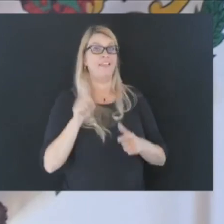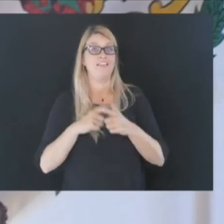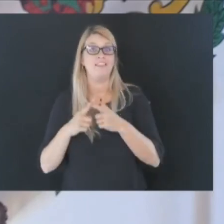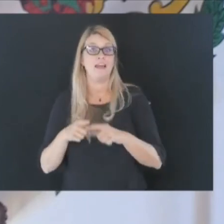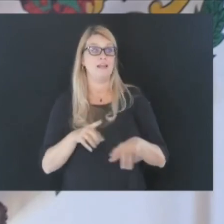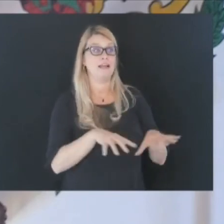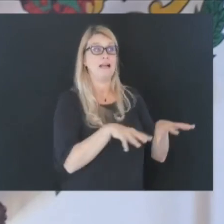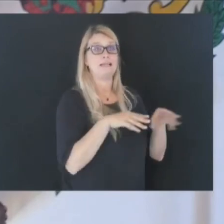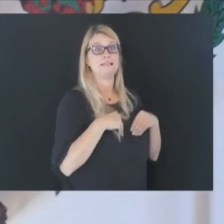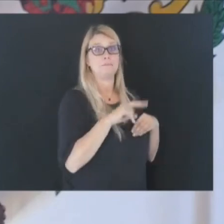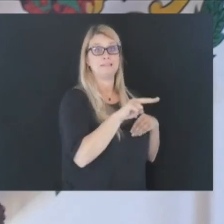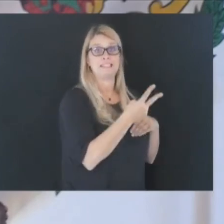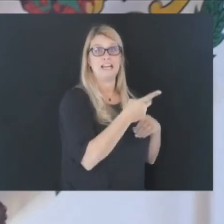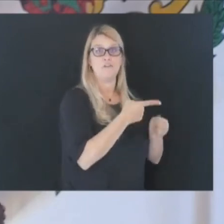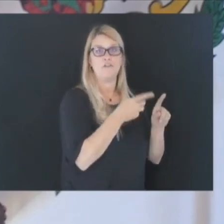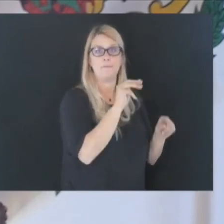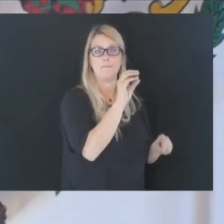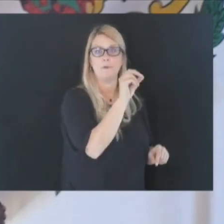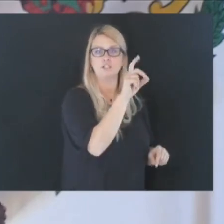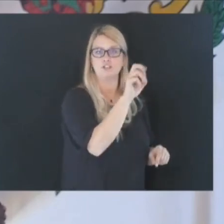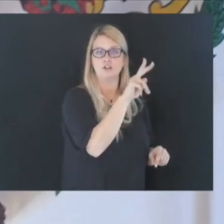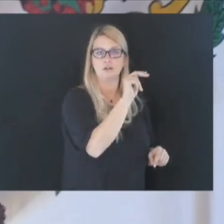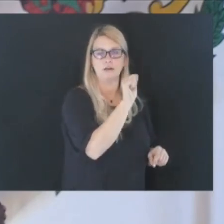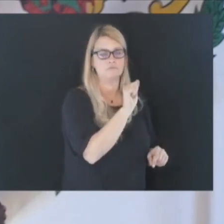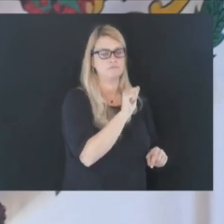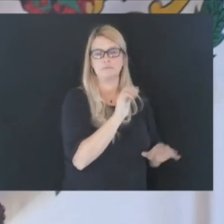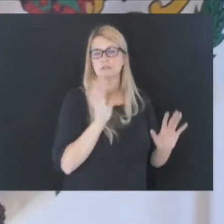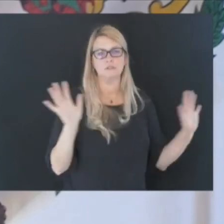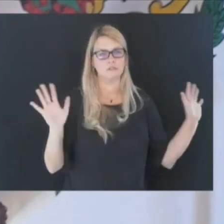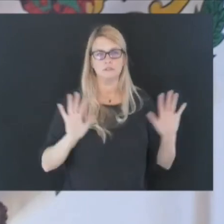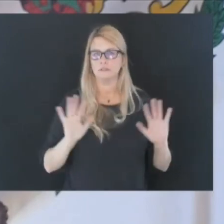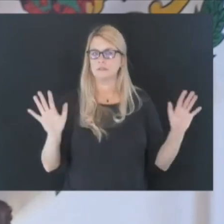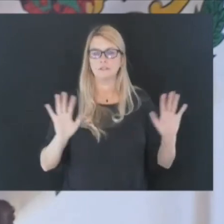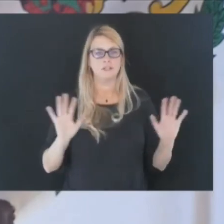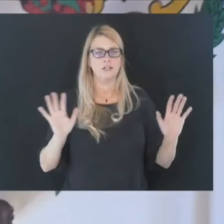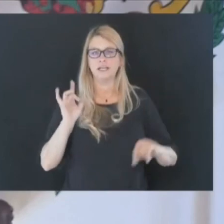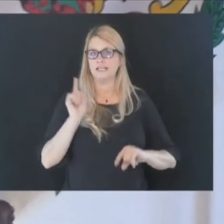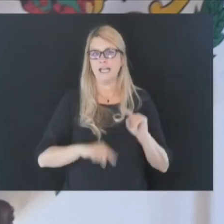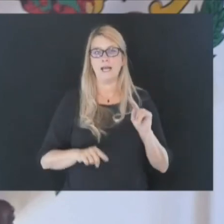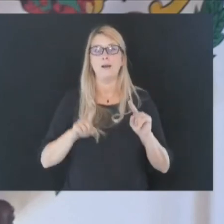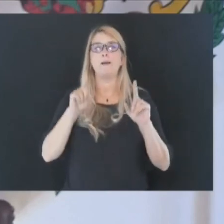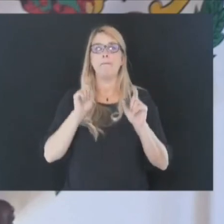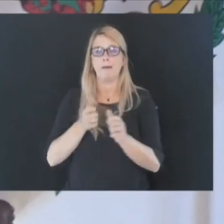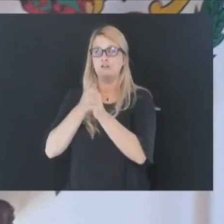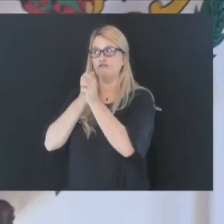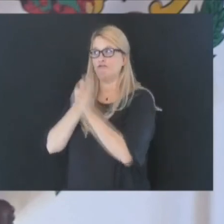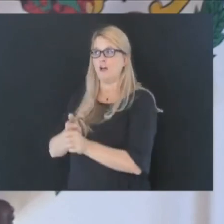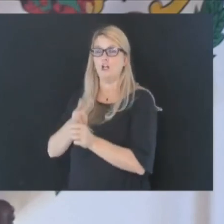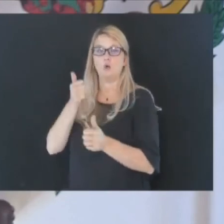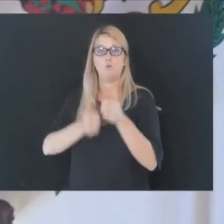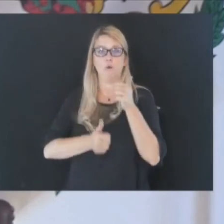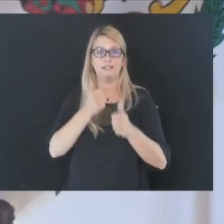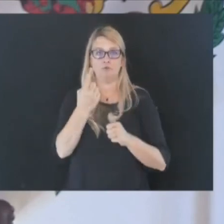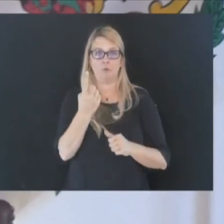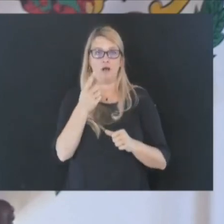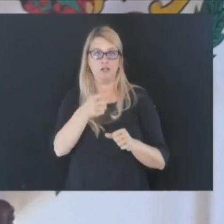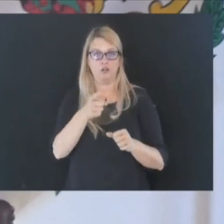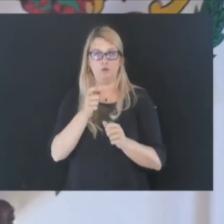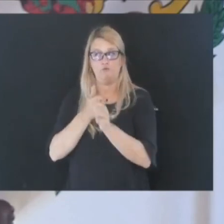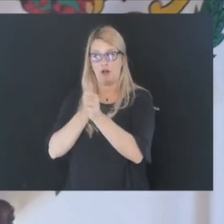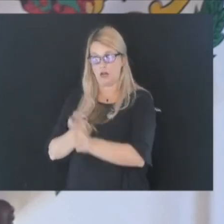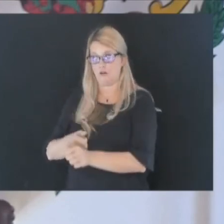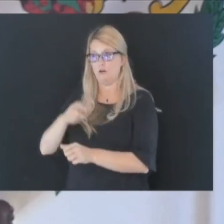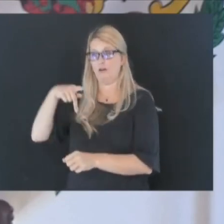take one vaccine from the Pfizer and go to Moderna and do the other. You have to stay Pfizer